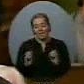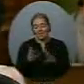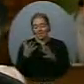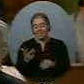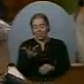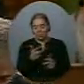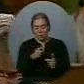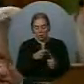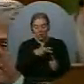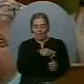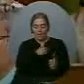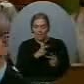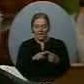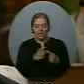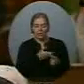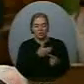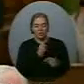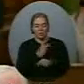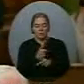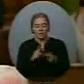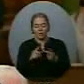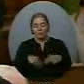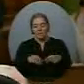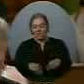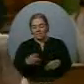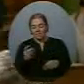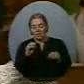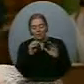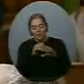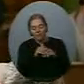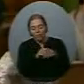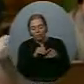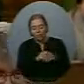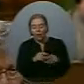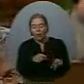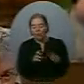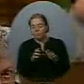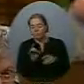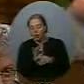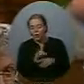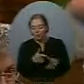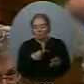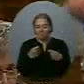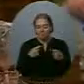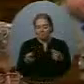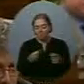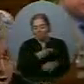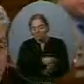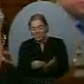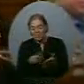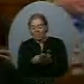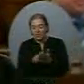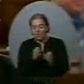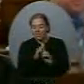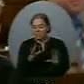off in an untendered contract with no oversight. So I'm asking again. The Auditor General said the rules were broken.